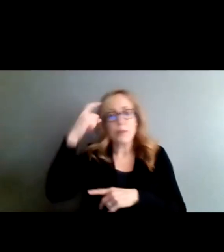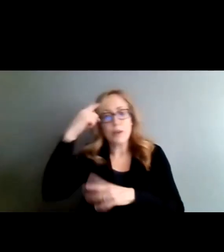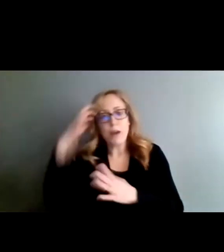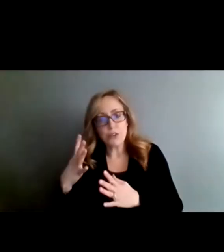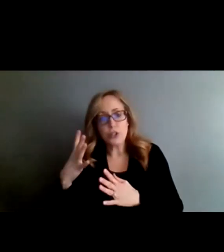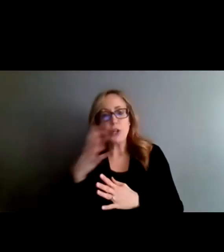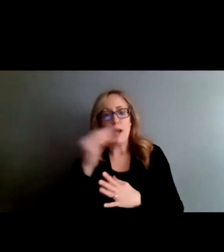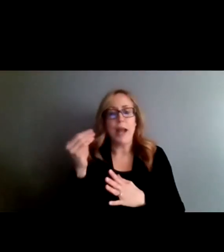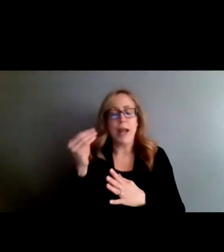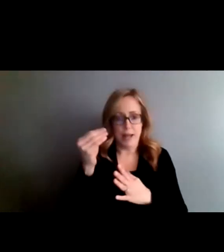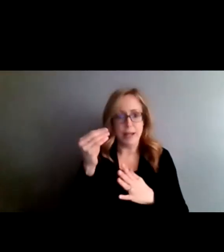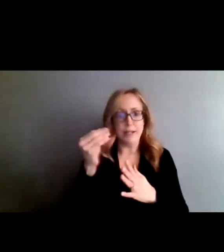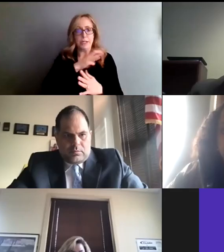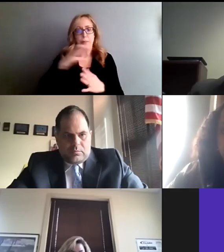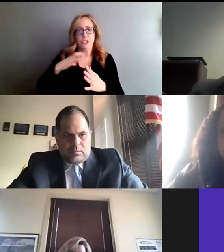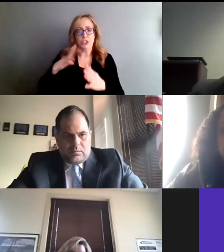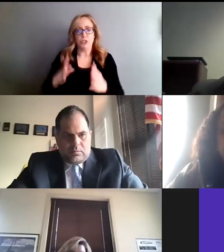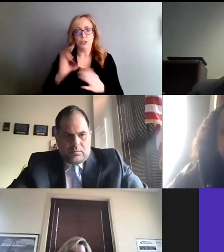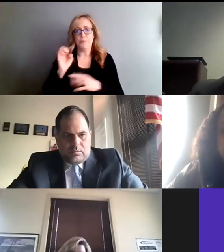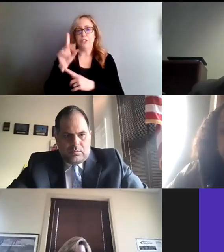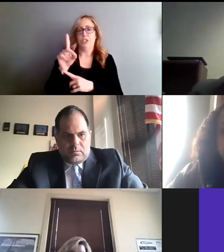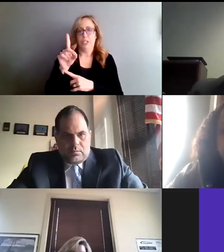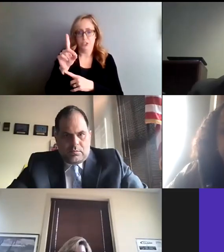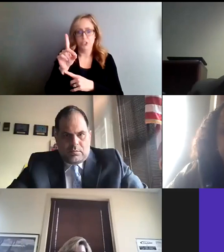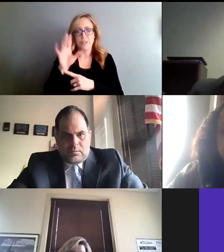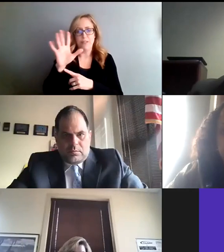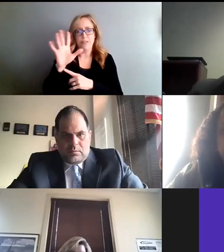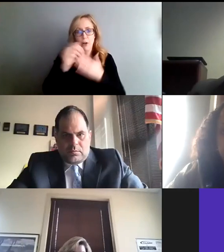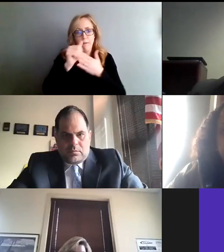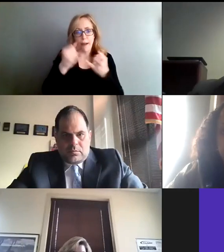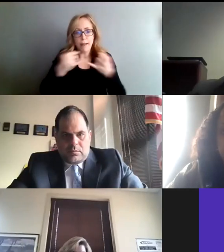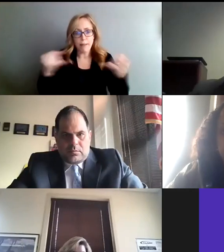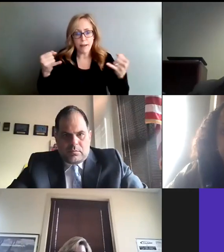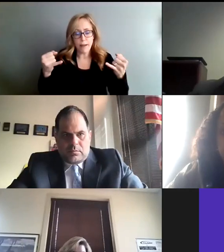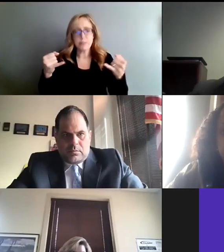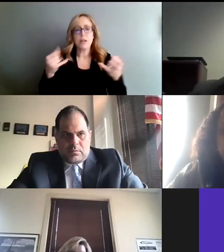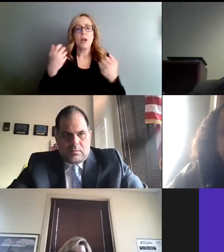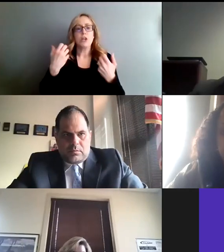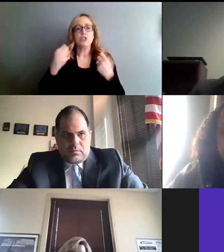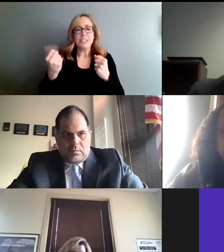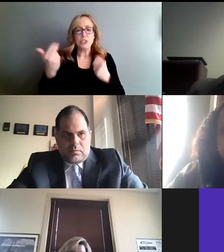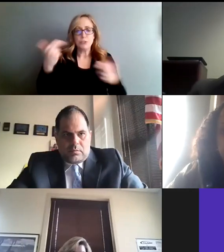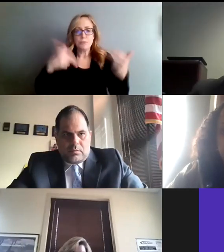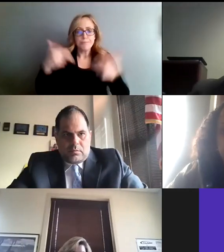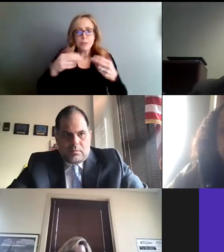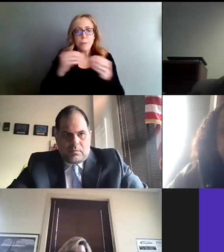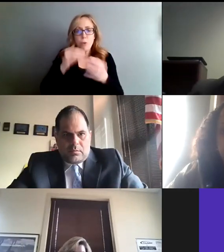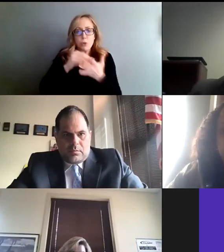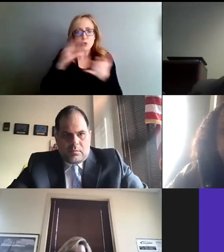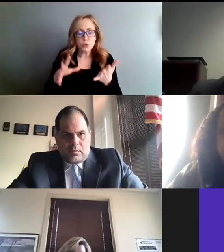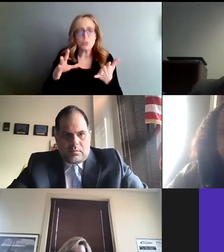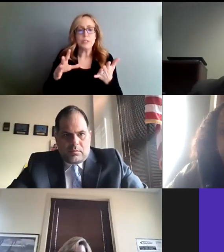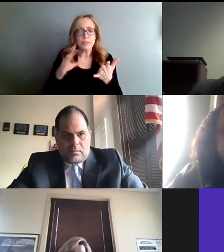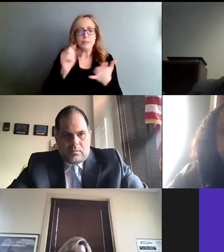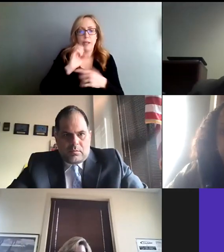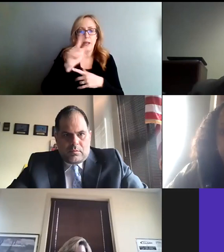Education's latest requirements, which we'll walk you through here today, bringing back more and more students on April 5th, and then for elementary, and